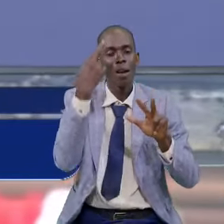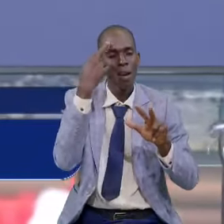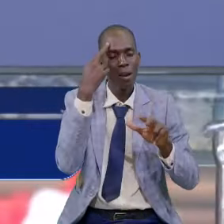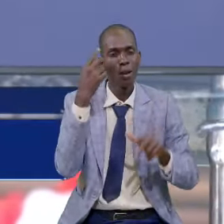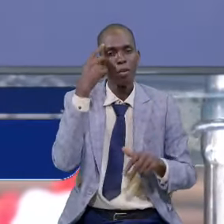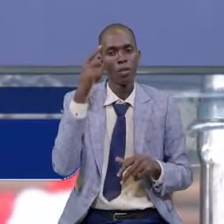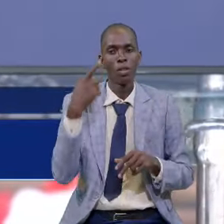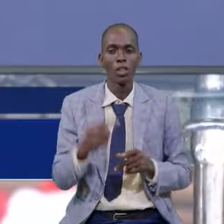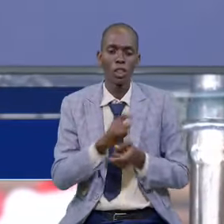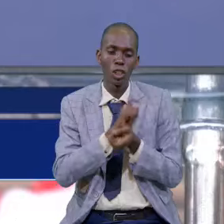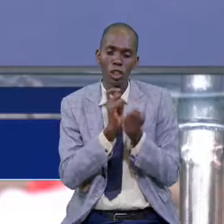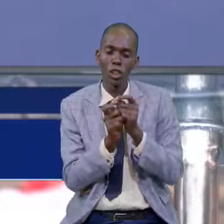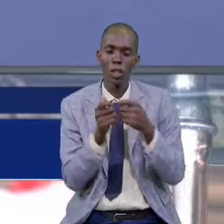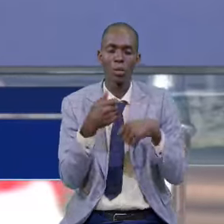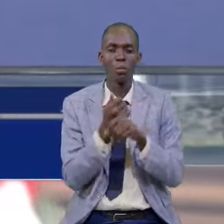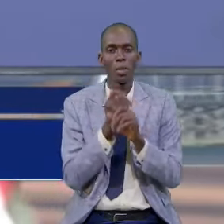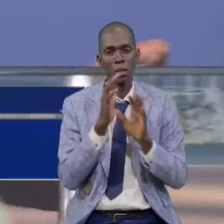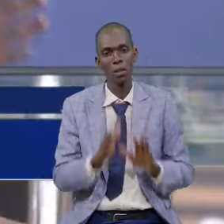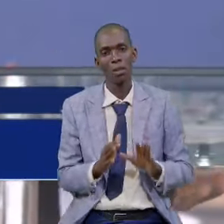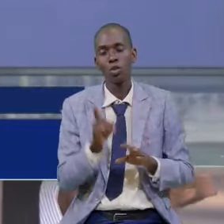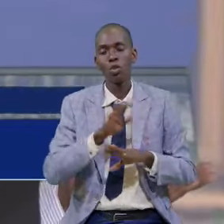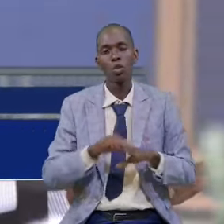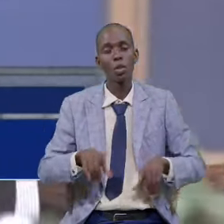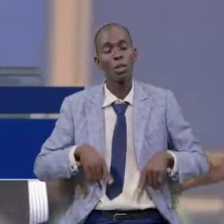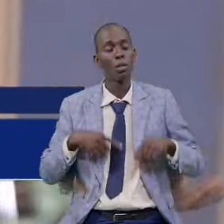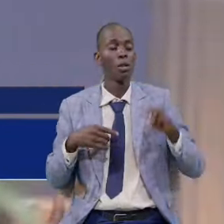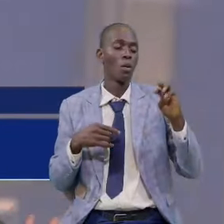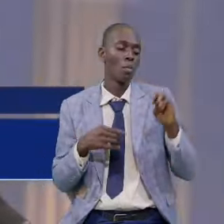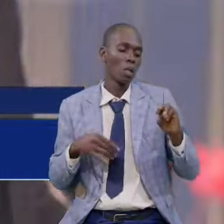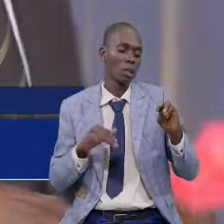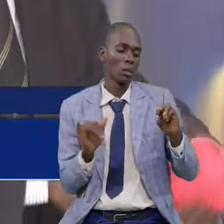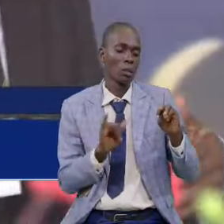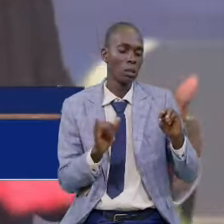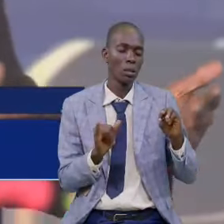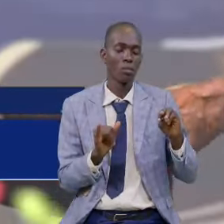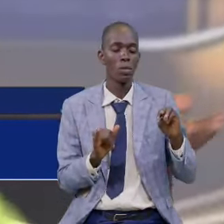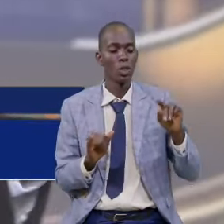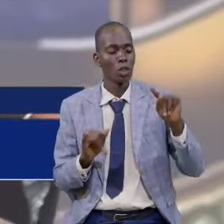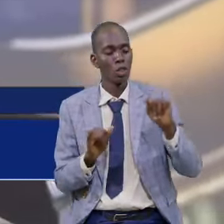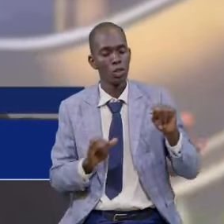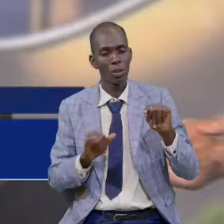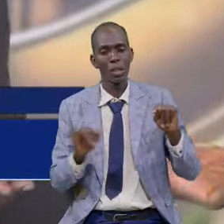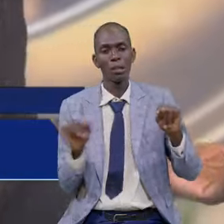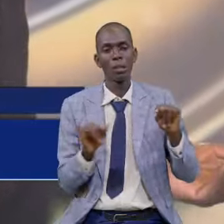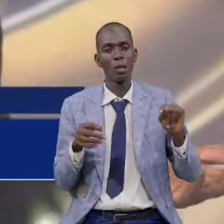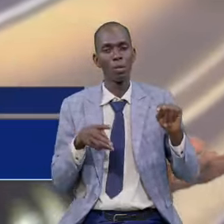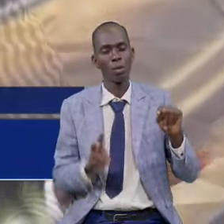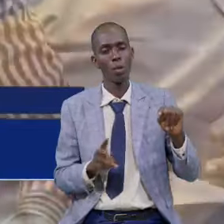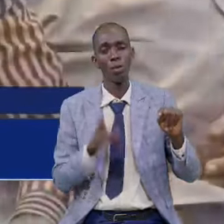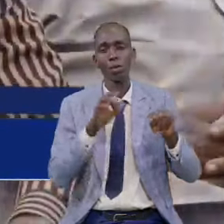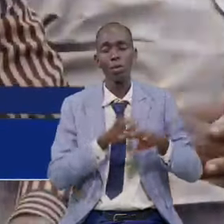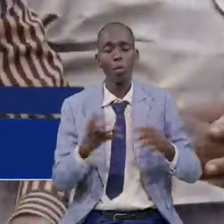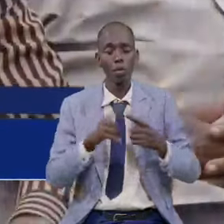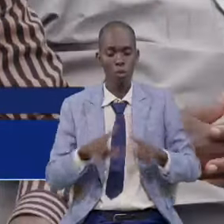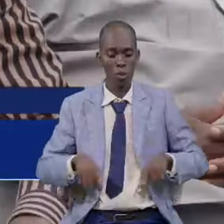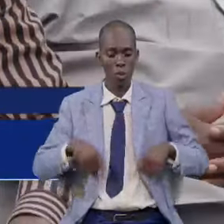live Tuesday the same way you lived on Monday. You don't want to live on Wednesday